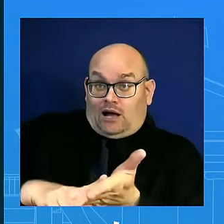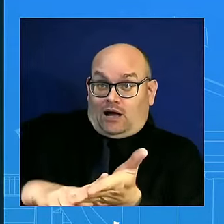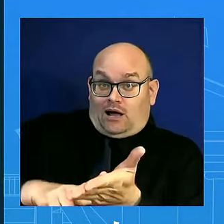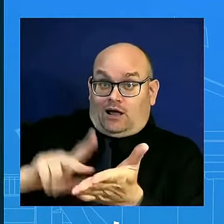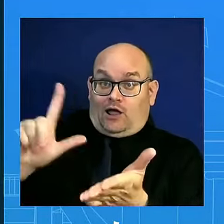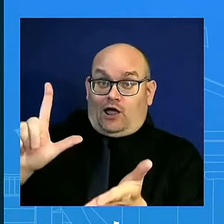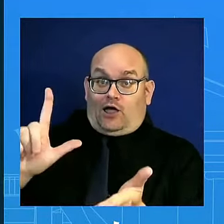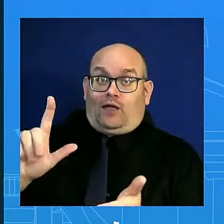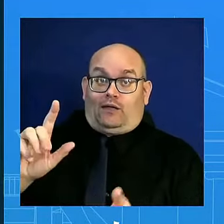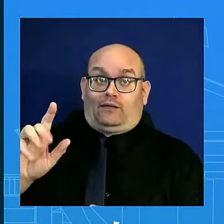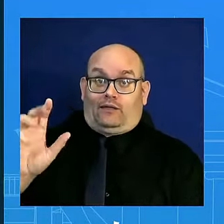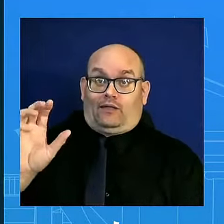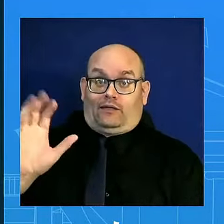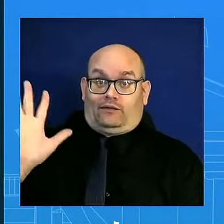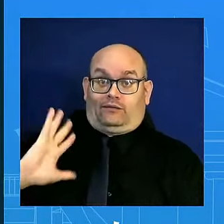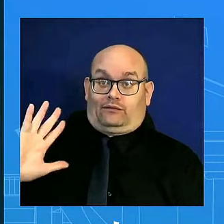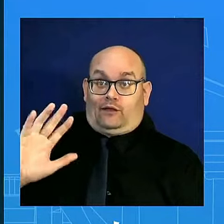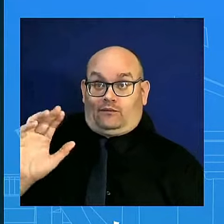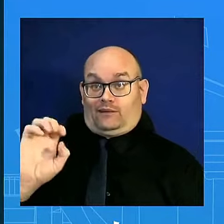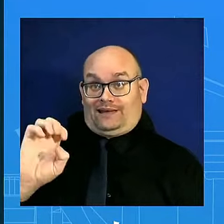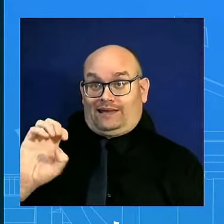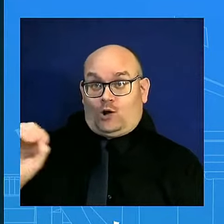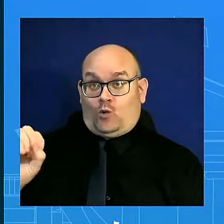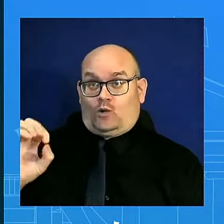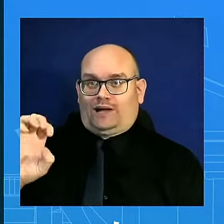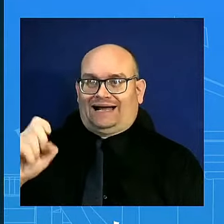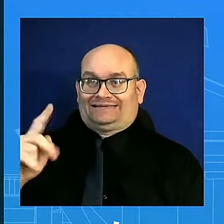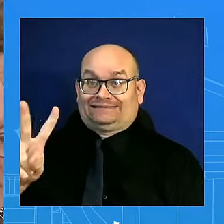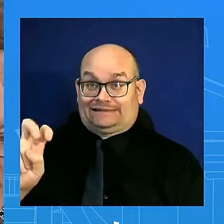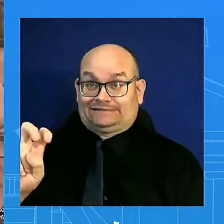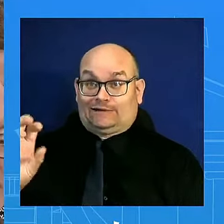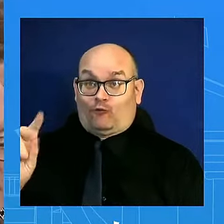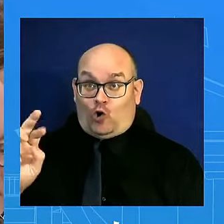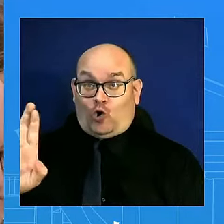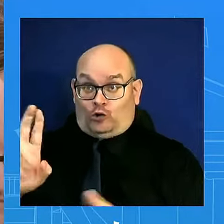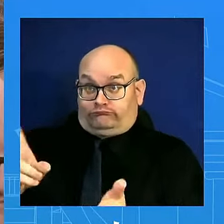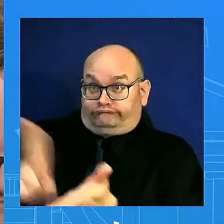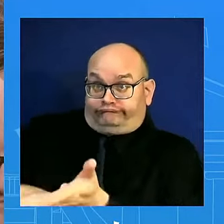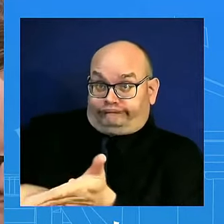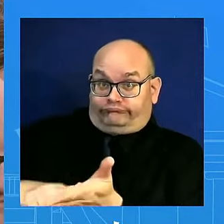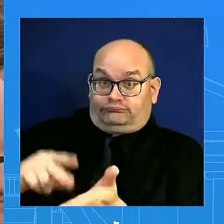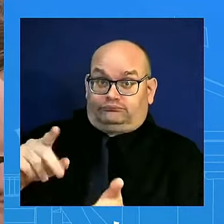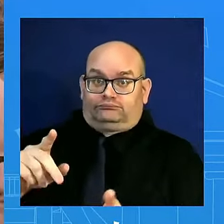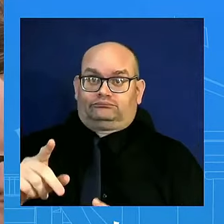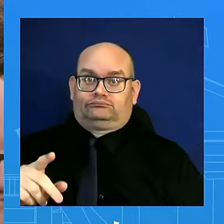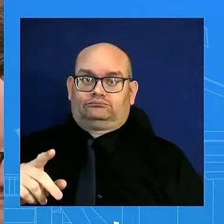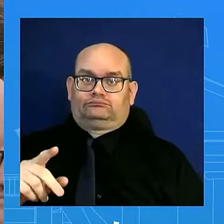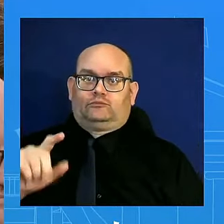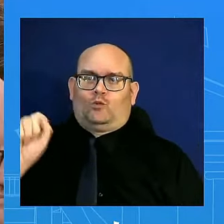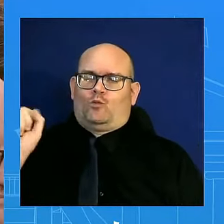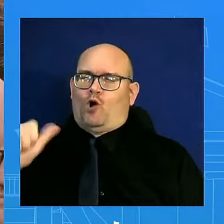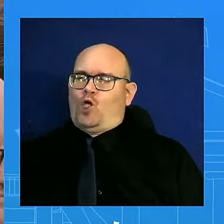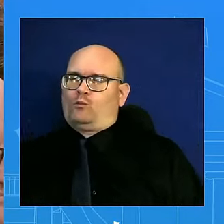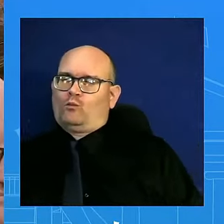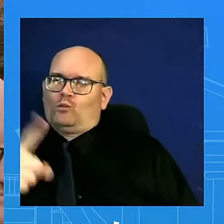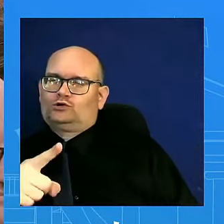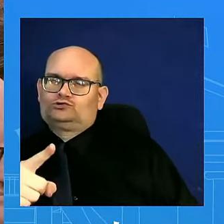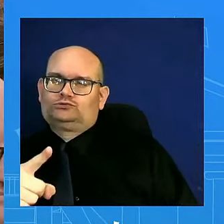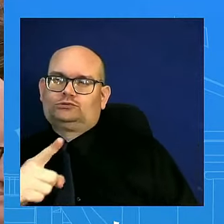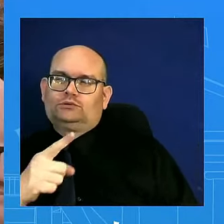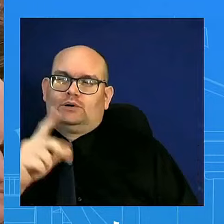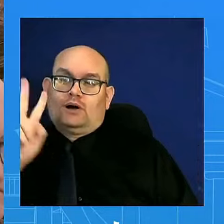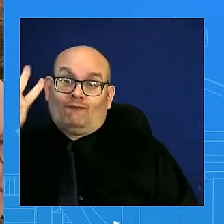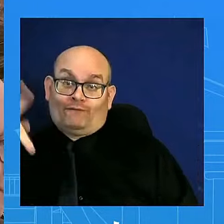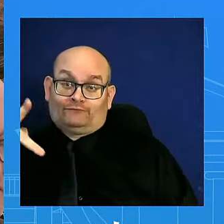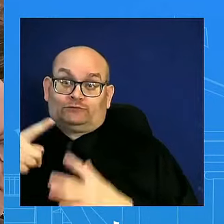on in his administration, I believe on day one of his administration. Another question. Yeah. As the vice president begins her battleground state travels